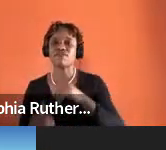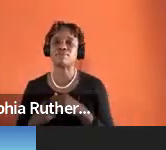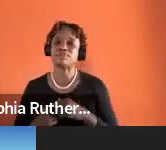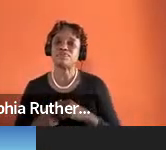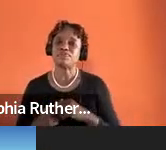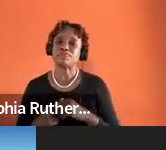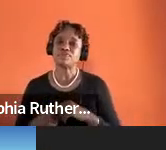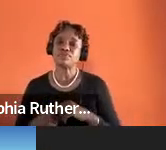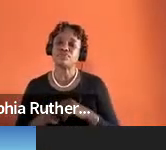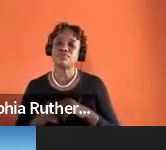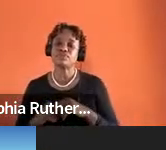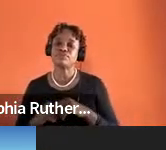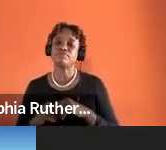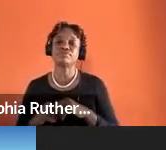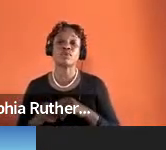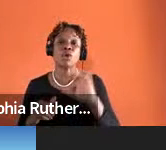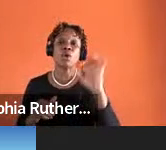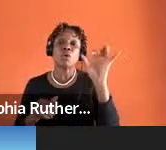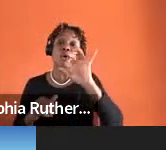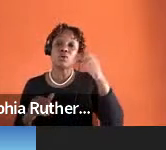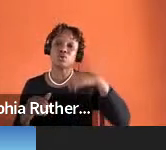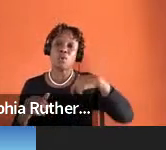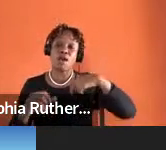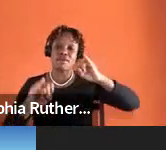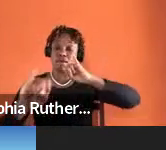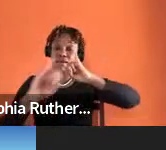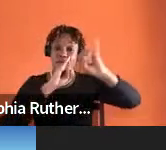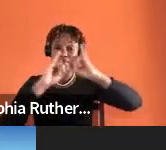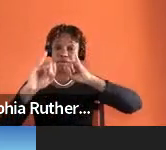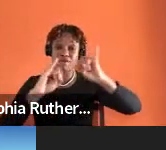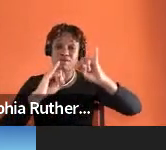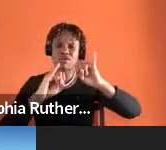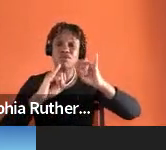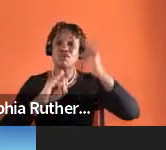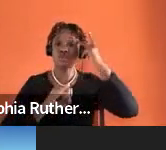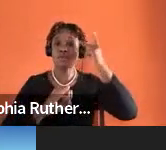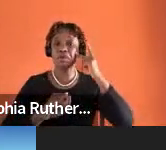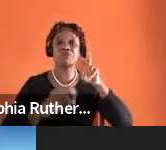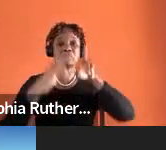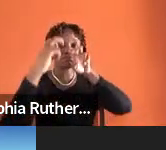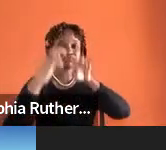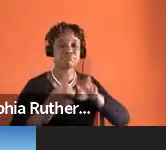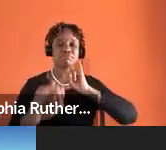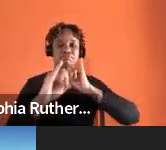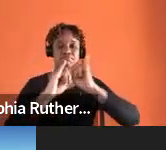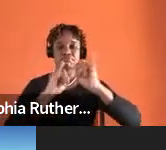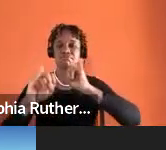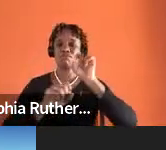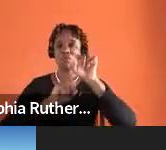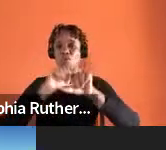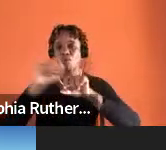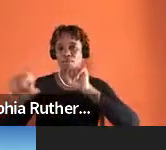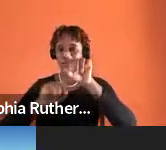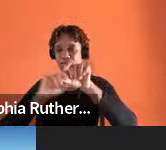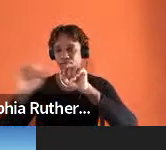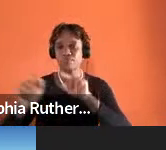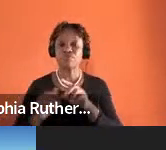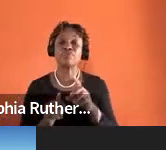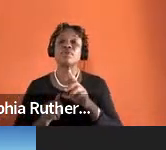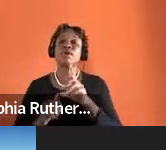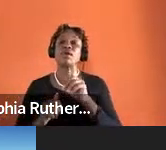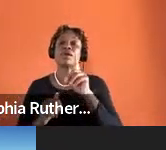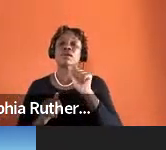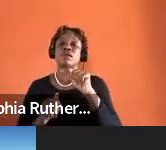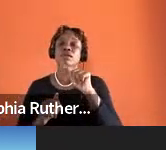Semi-structured interviews were conducted with the parents to collect the data, and the data was analyzed using content